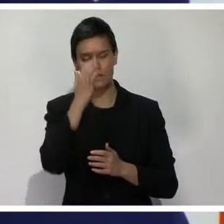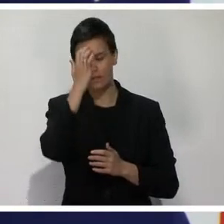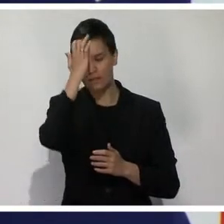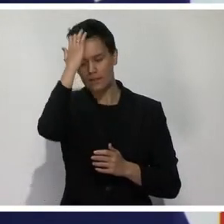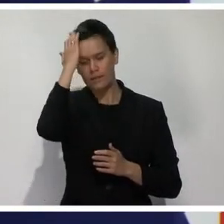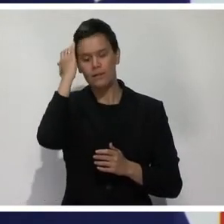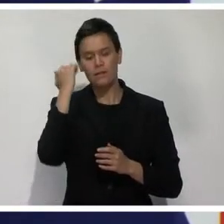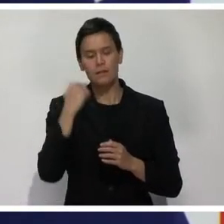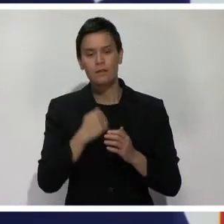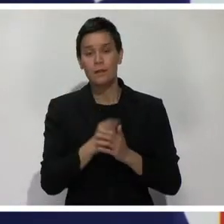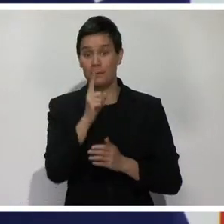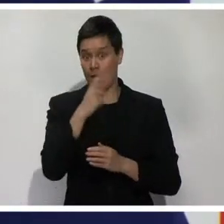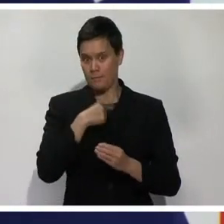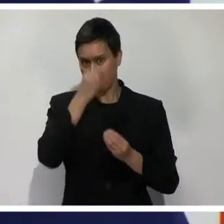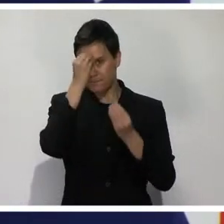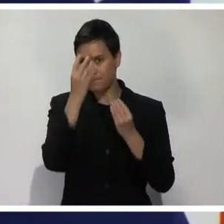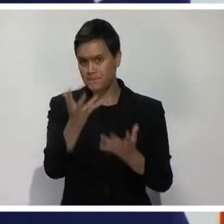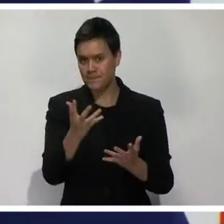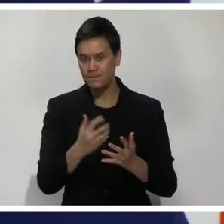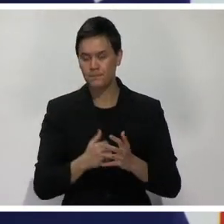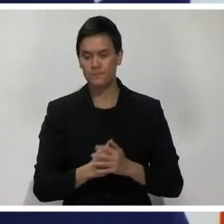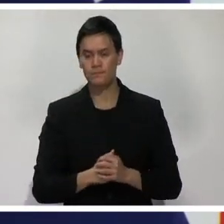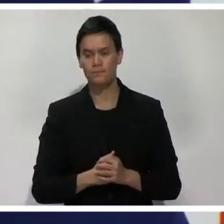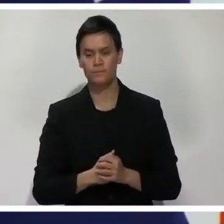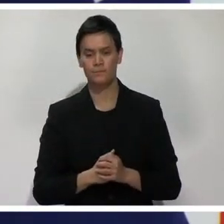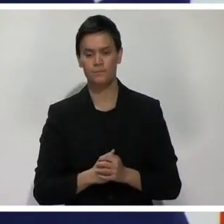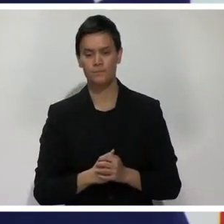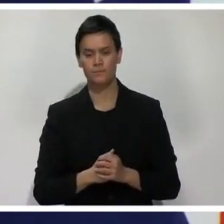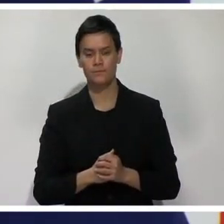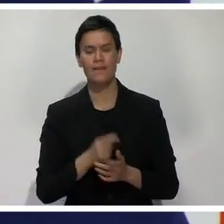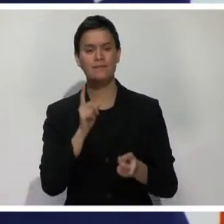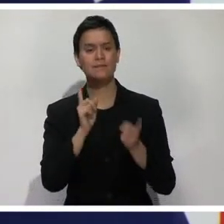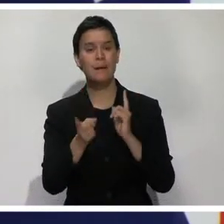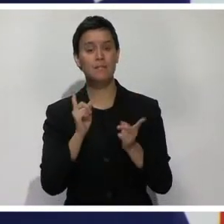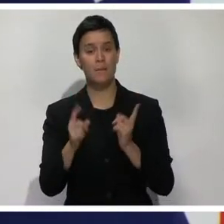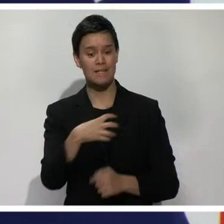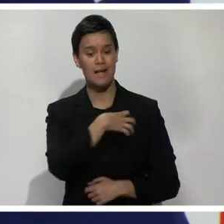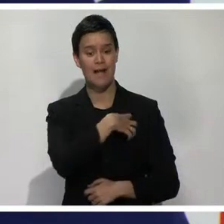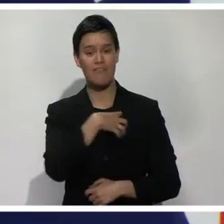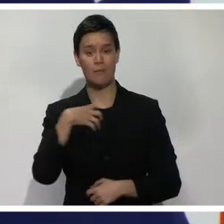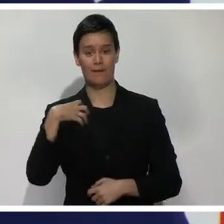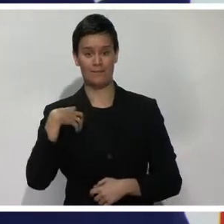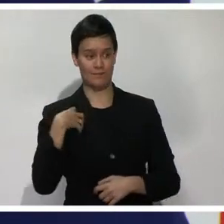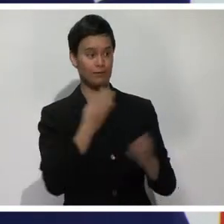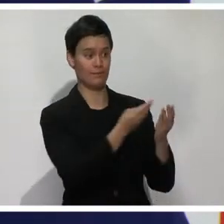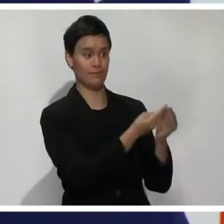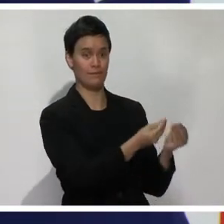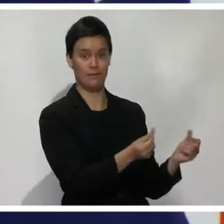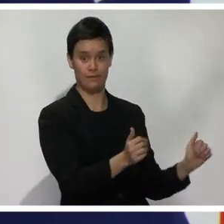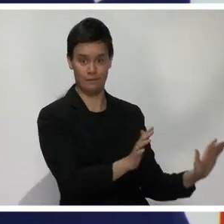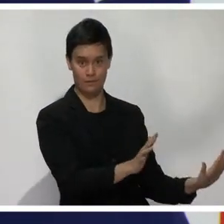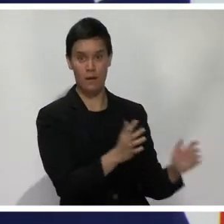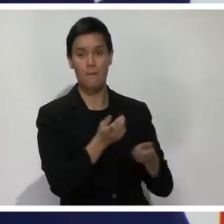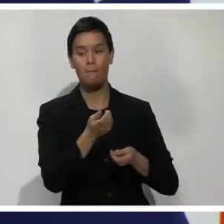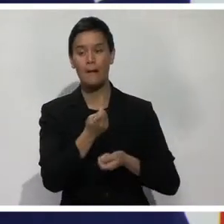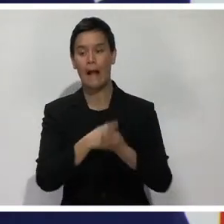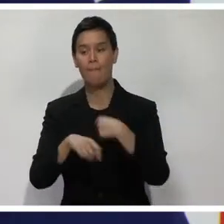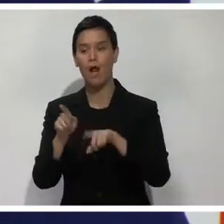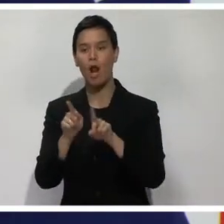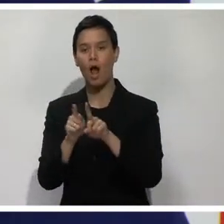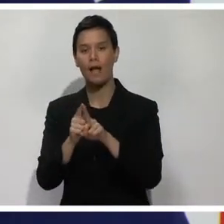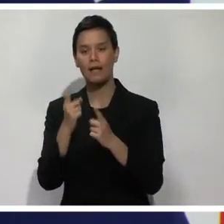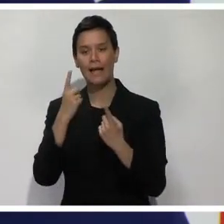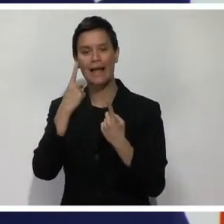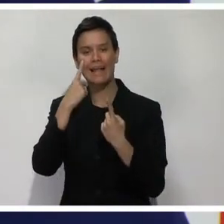caretaker provisions, or the idea of caretaker provisions in New Zealand, actually only apply after an election has taken place.